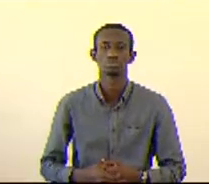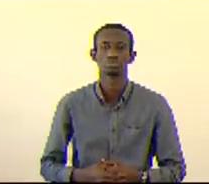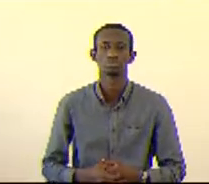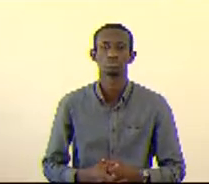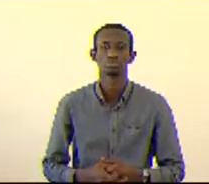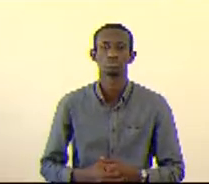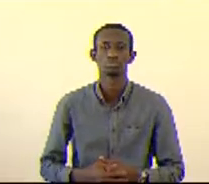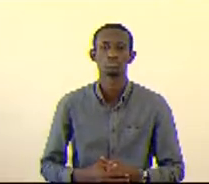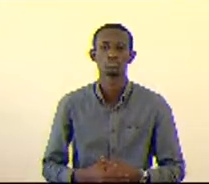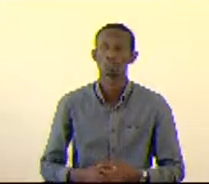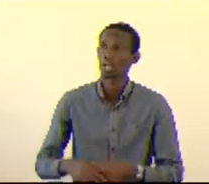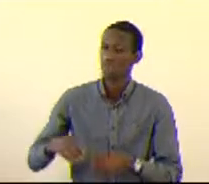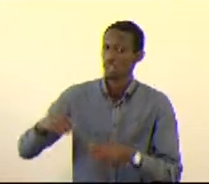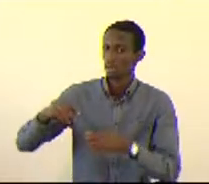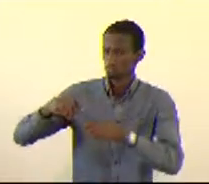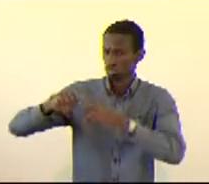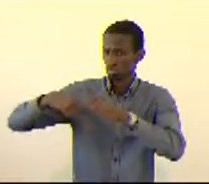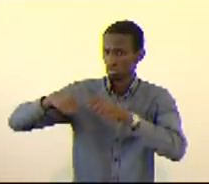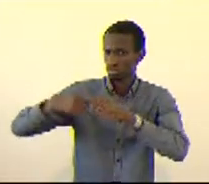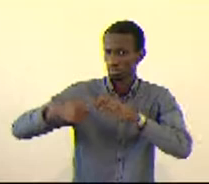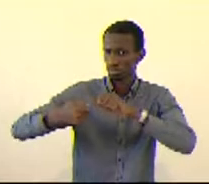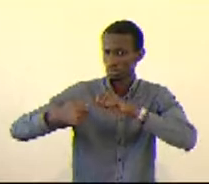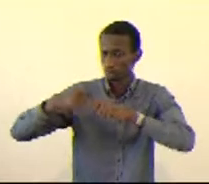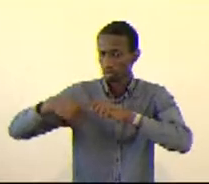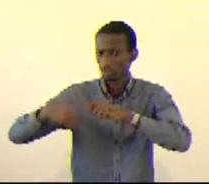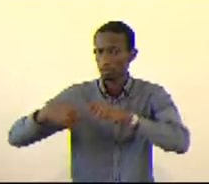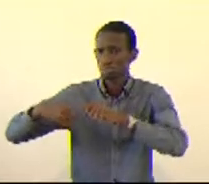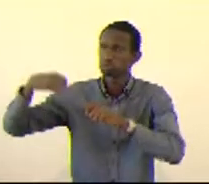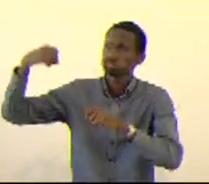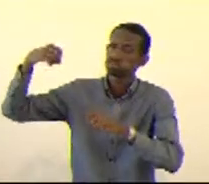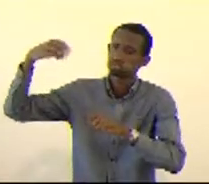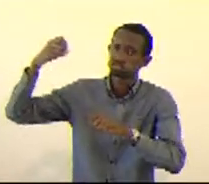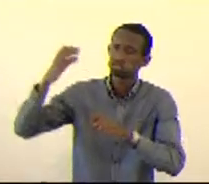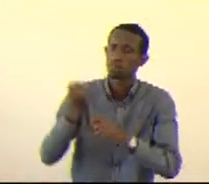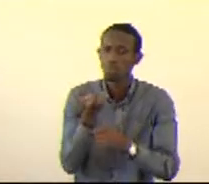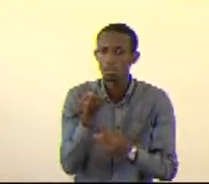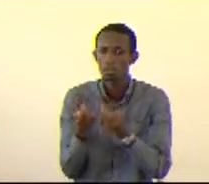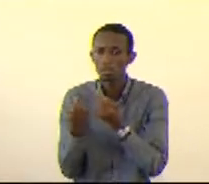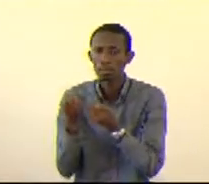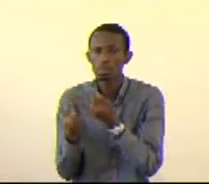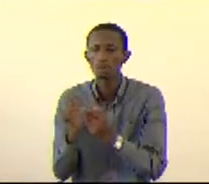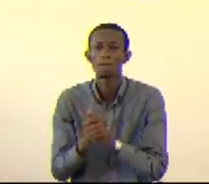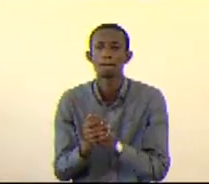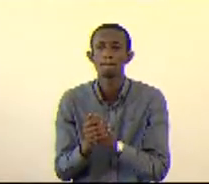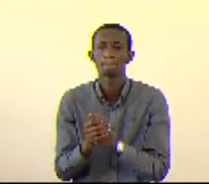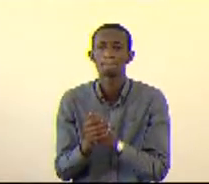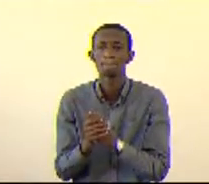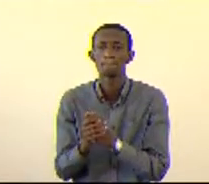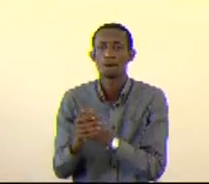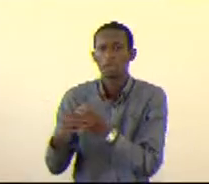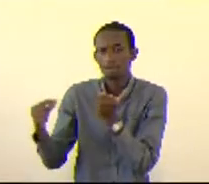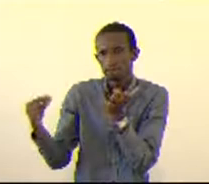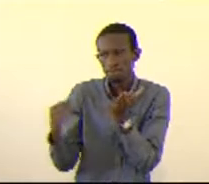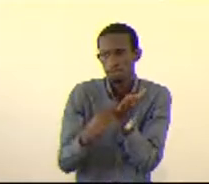An electric heater, remember, changes electric energy into heat energy, is connected to a 220